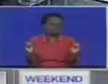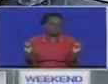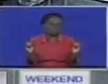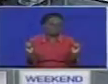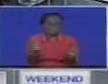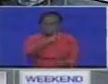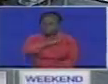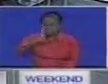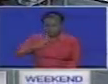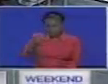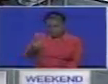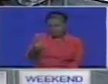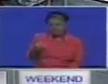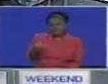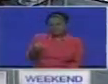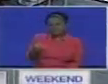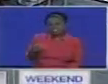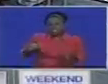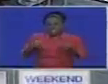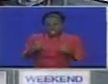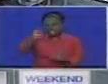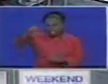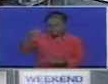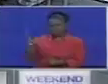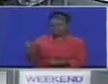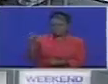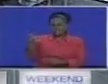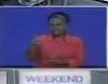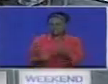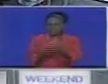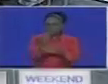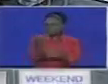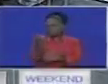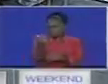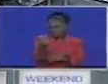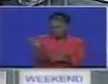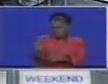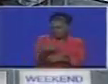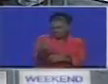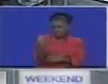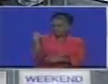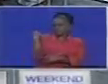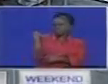that the board, this board that is chaired by Judy, was constituted just a few months ago, I think,